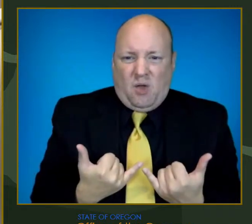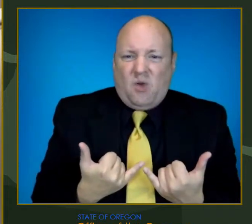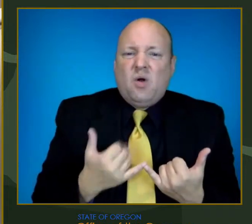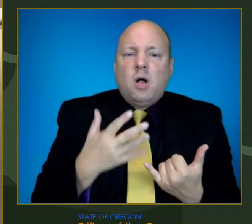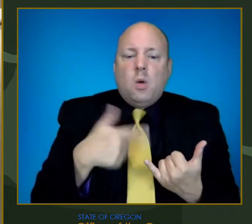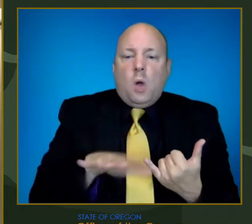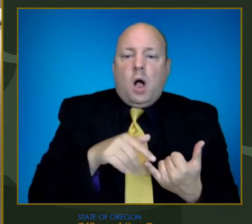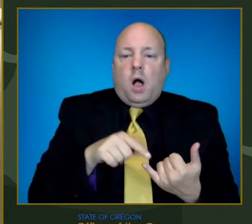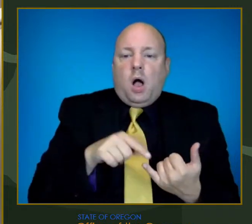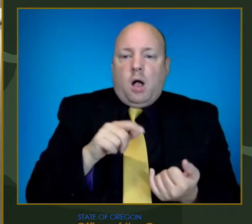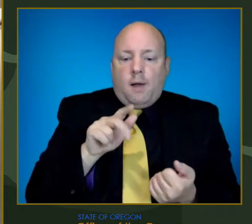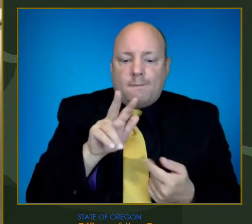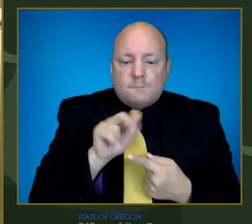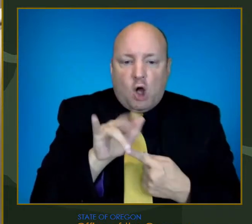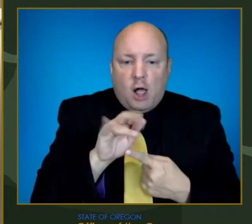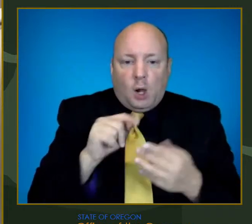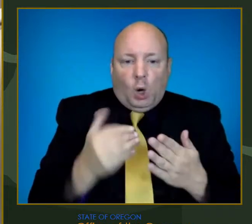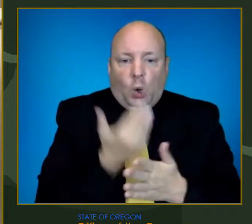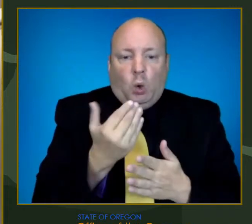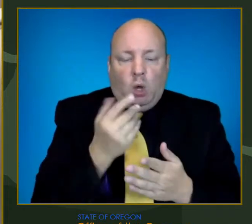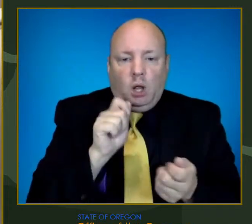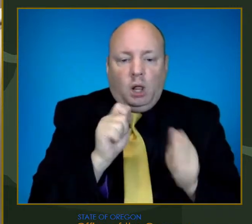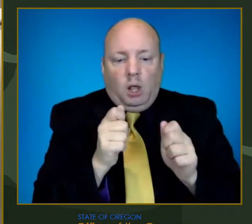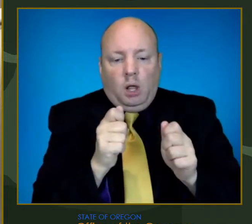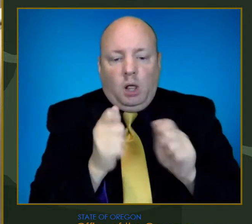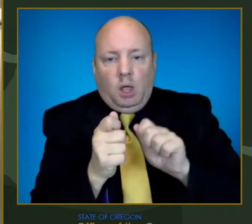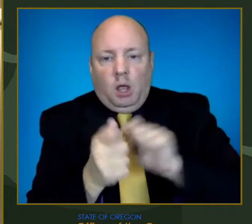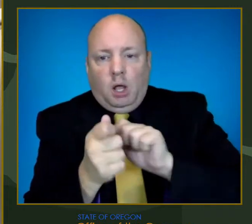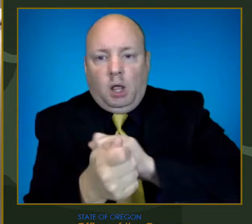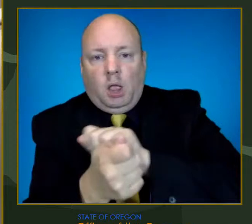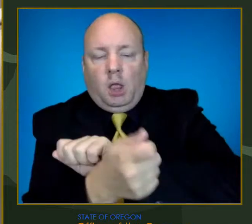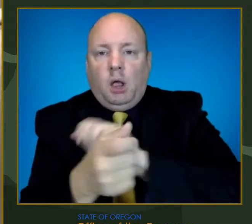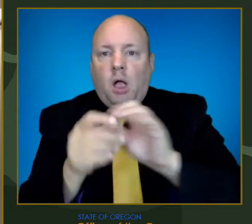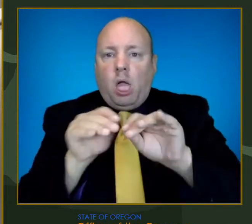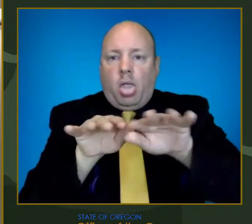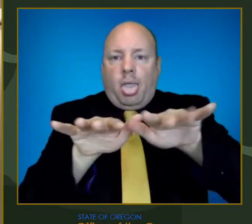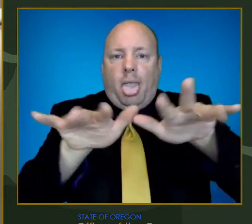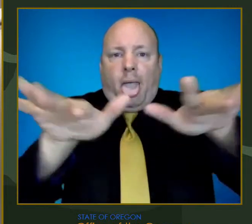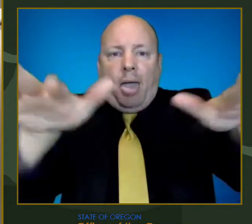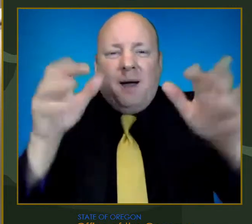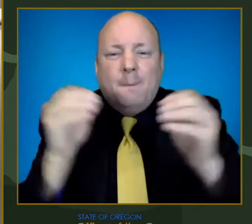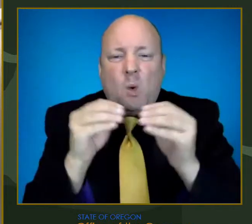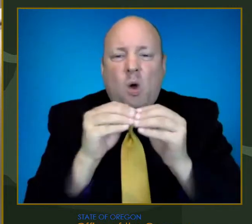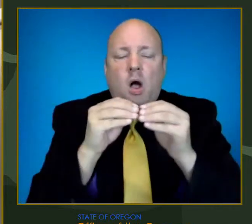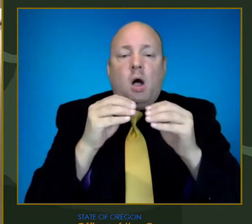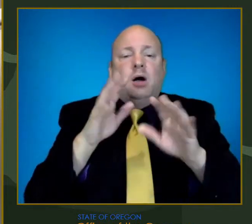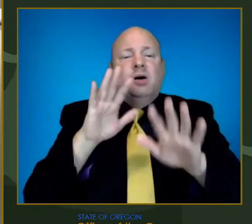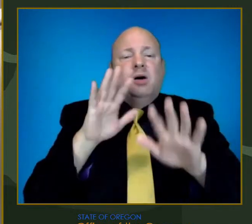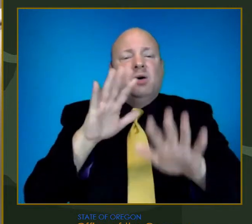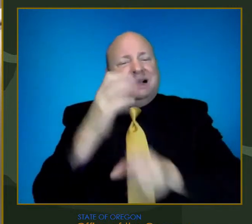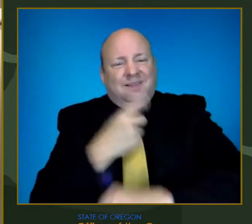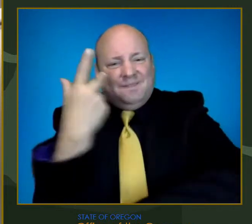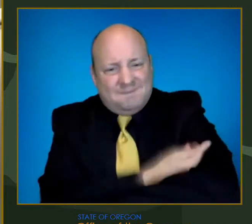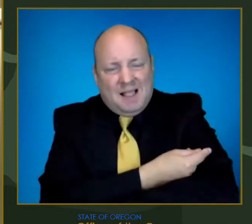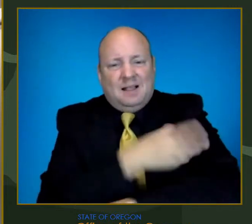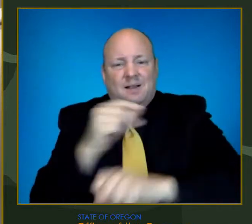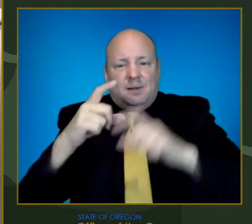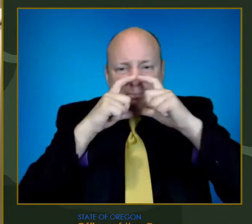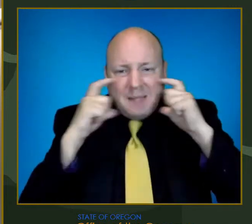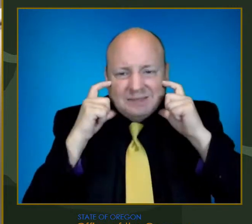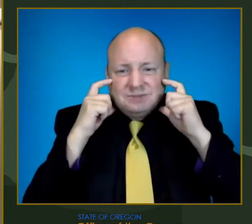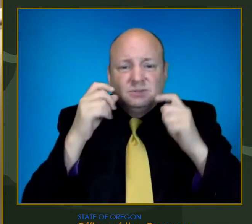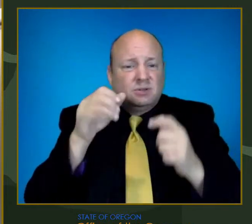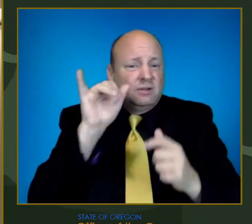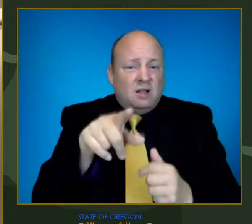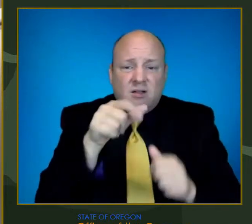get a vaccine, wear your mask. And then finally, I want to remind everybody to make safe choices. Our hospitals are full. We